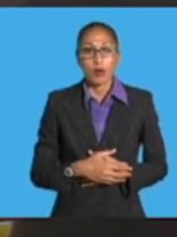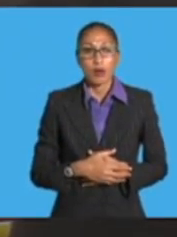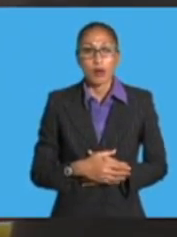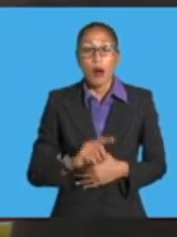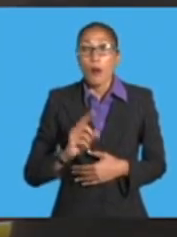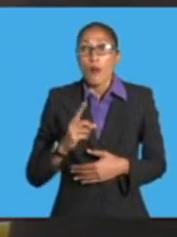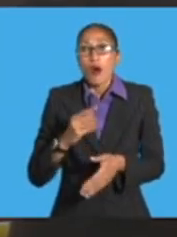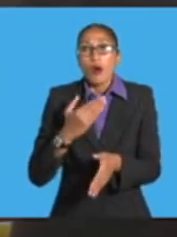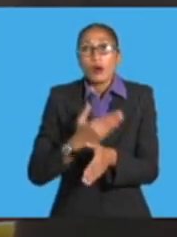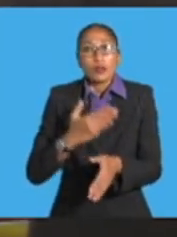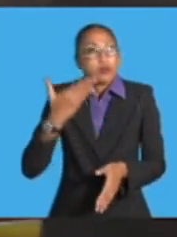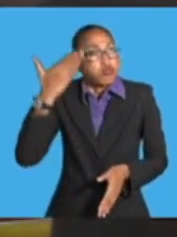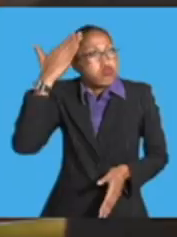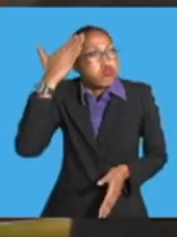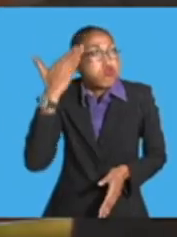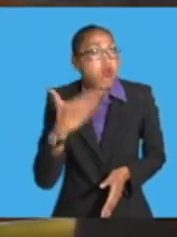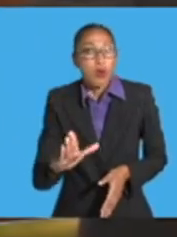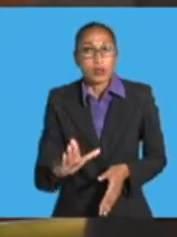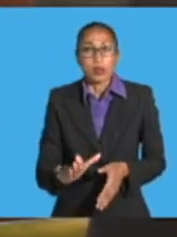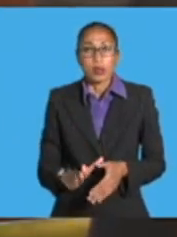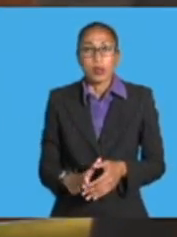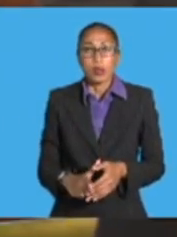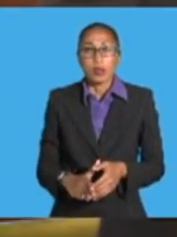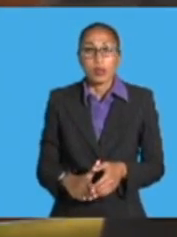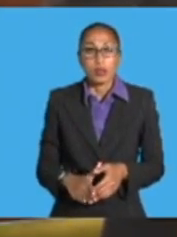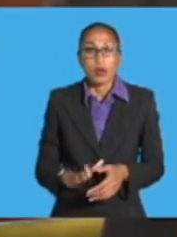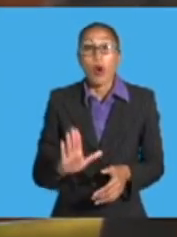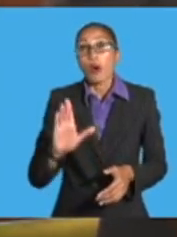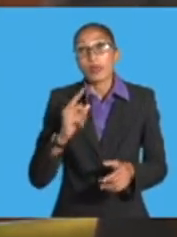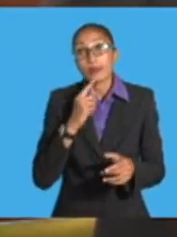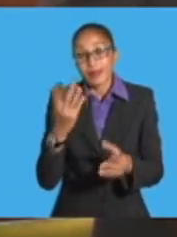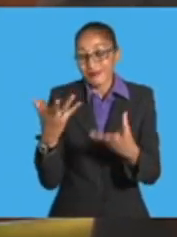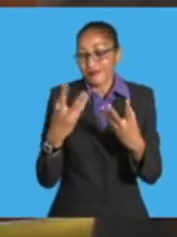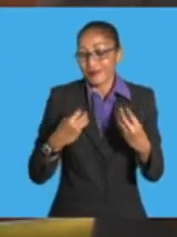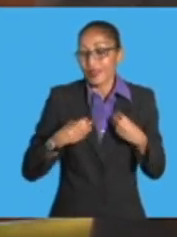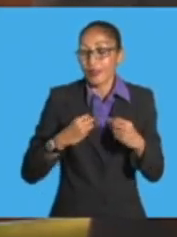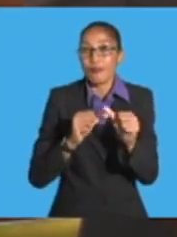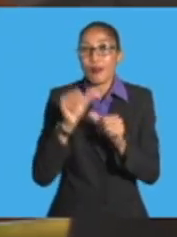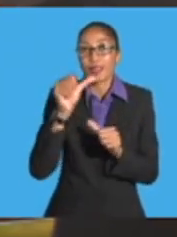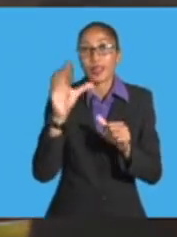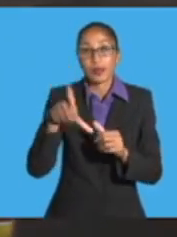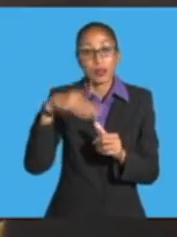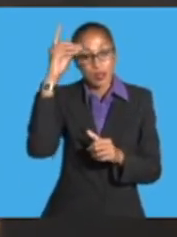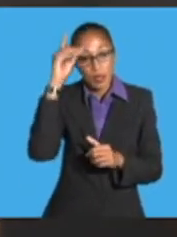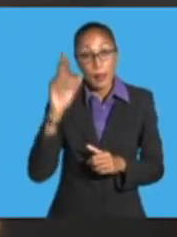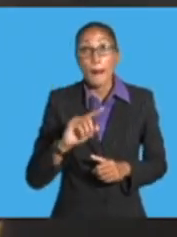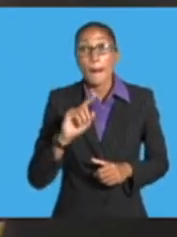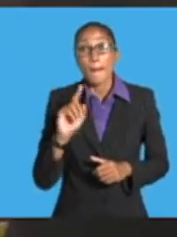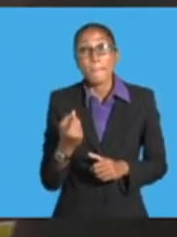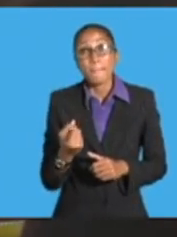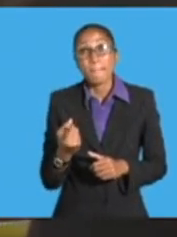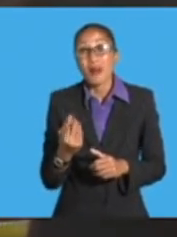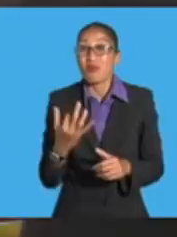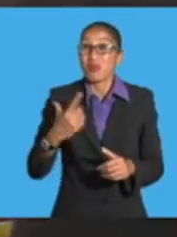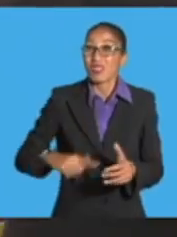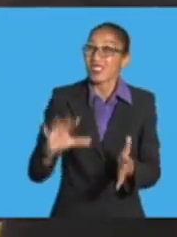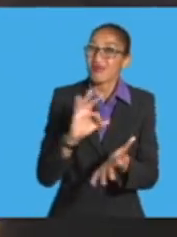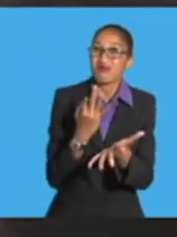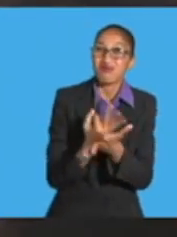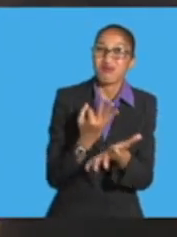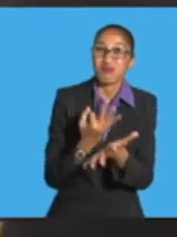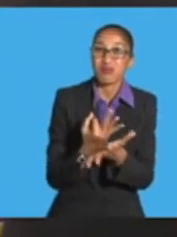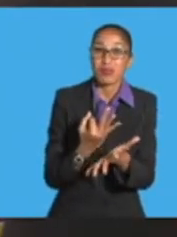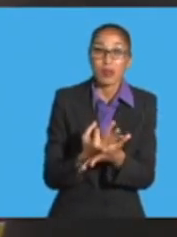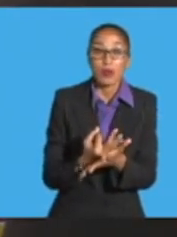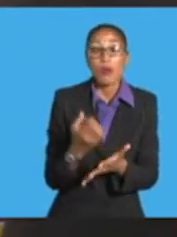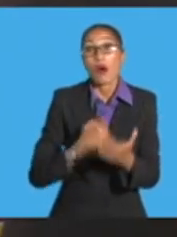friendly northern sun to ensure that I received best of education. Due to intense financial difficulties, I was